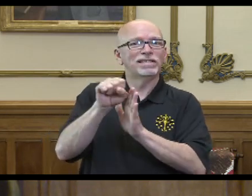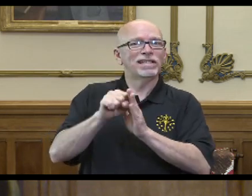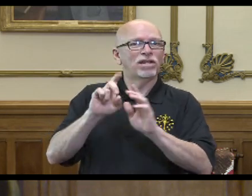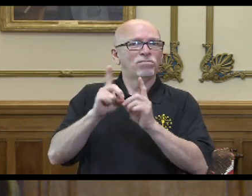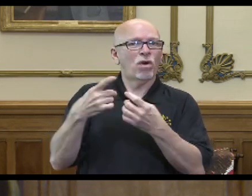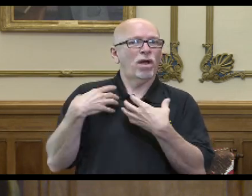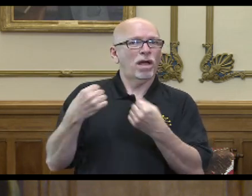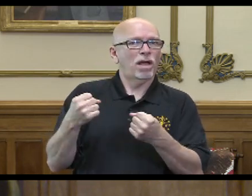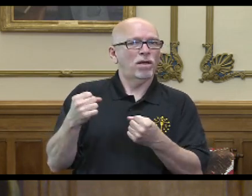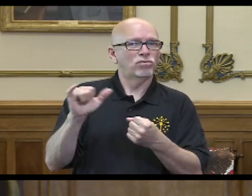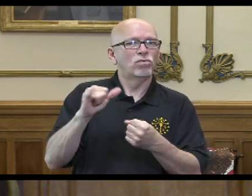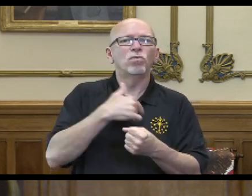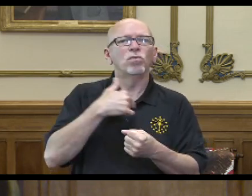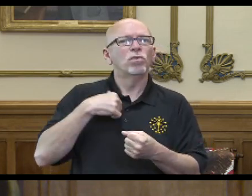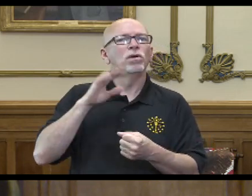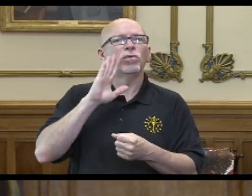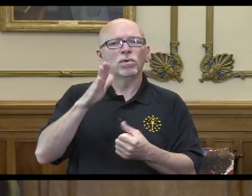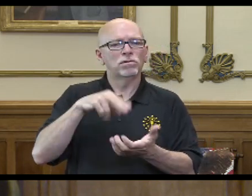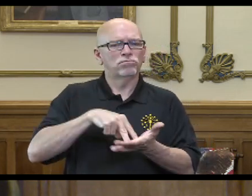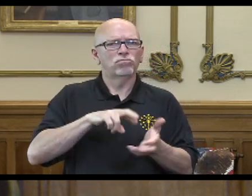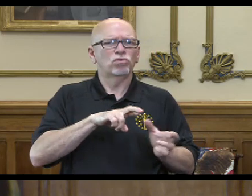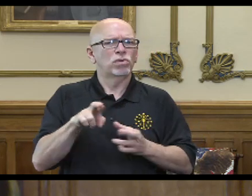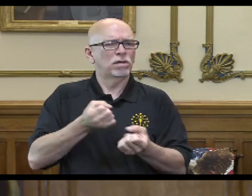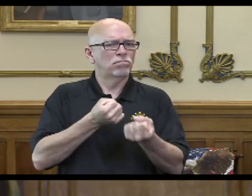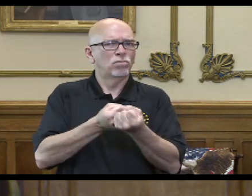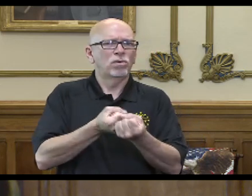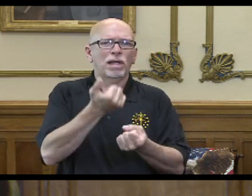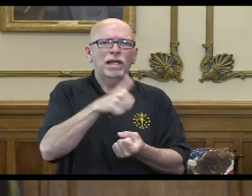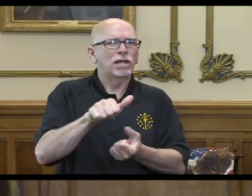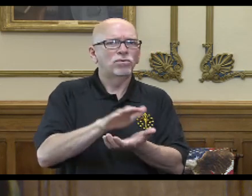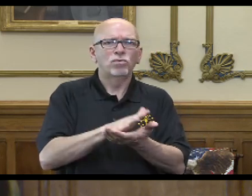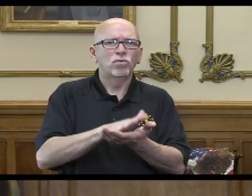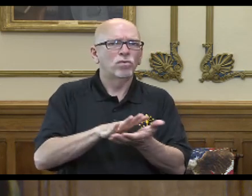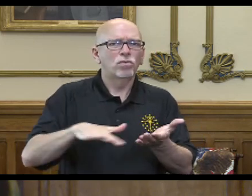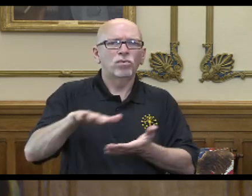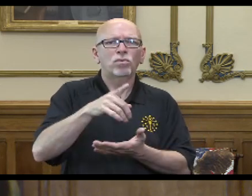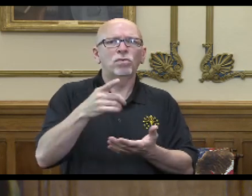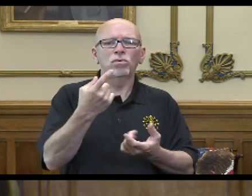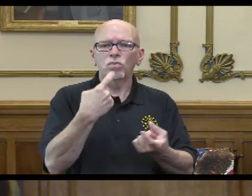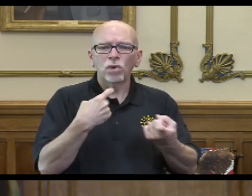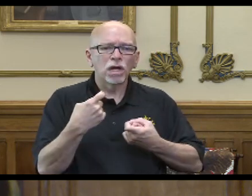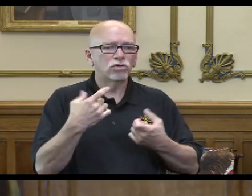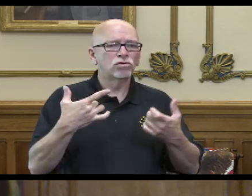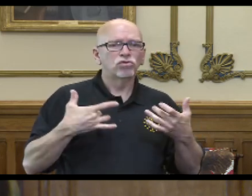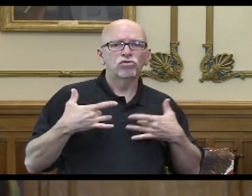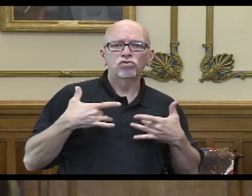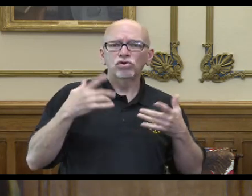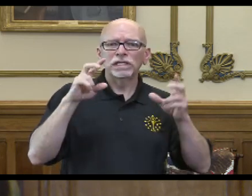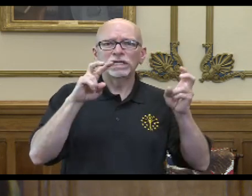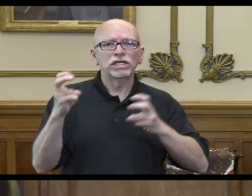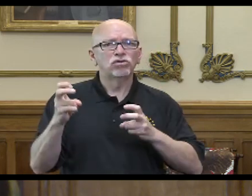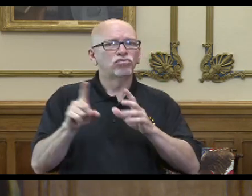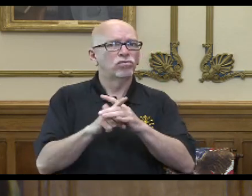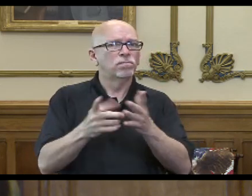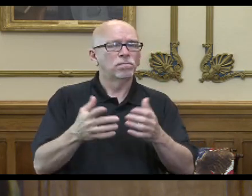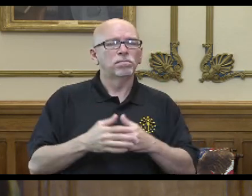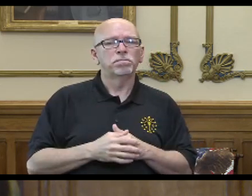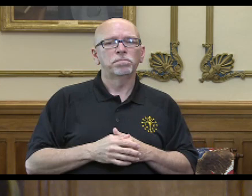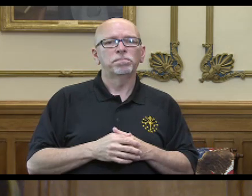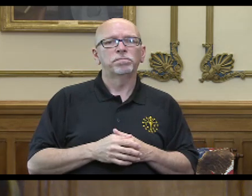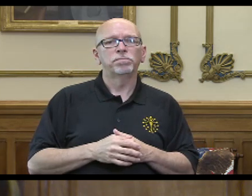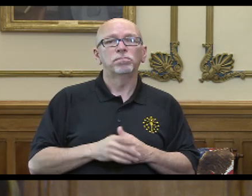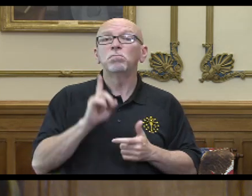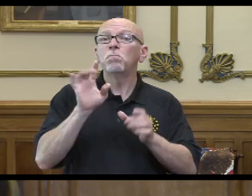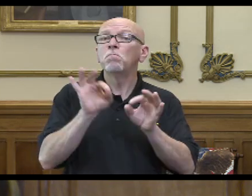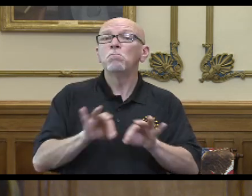Department of Health. We will all stand ready to be there to support our schools for questions, concerns, or issues that they have. The important